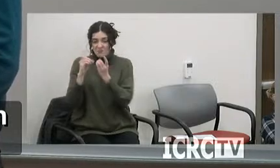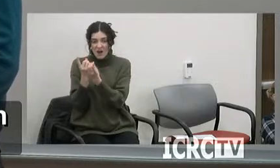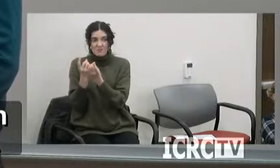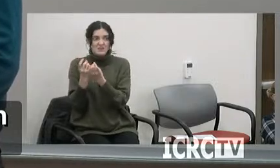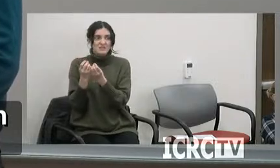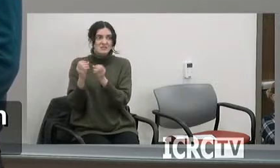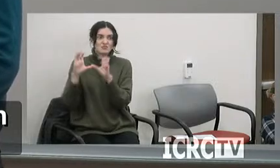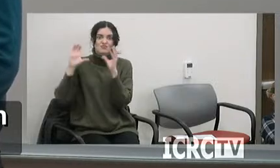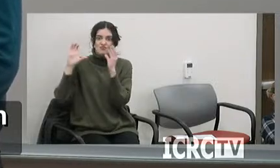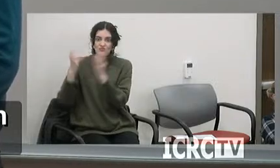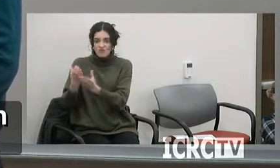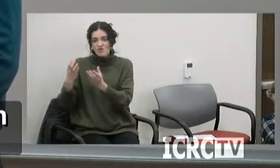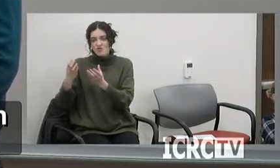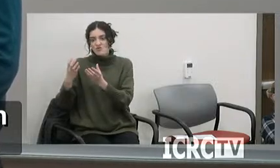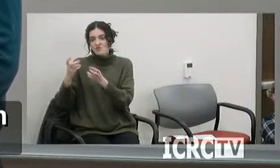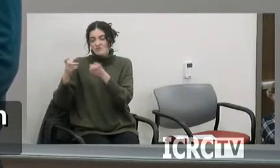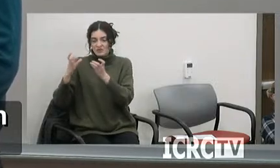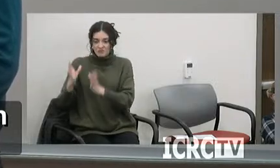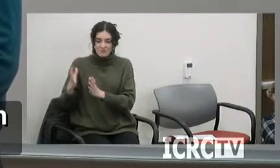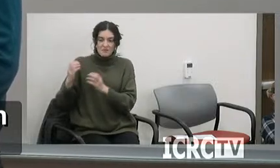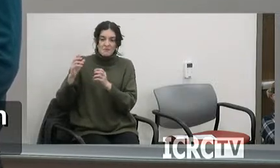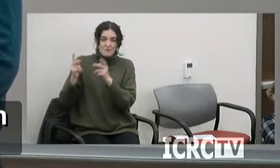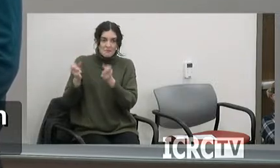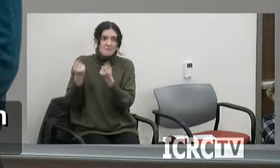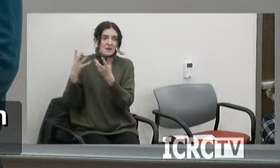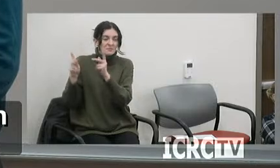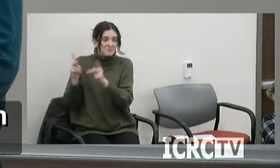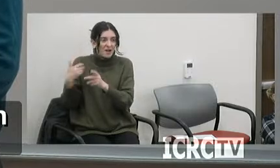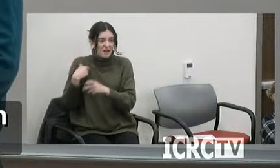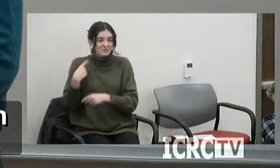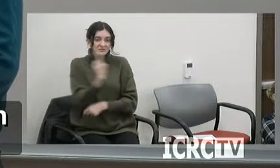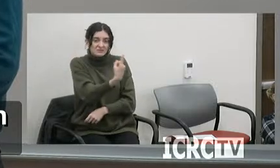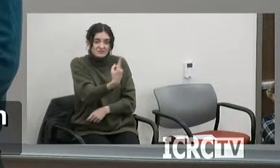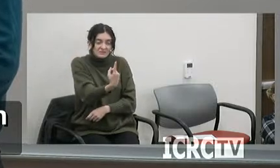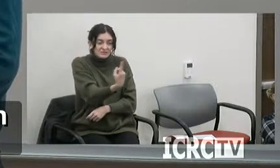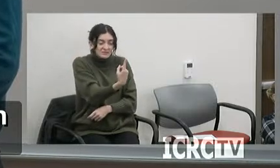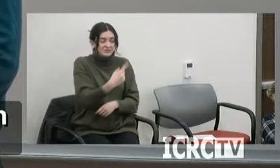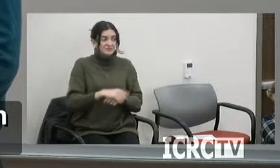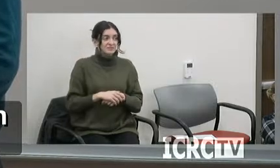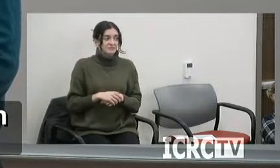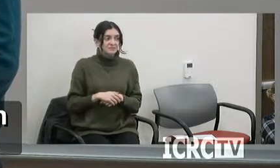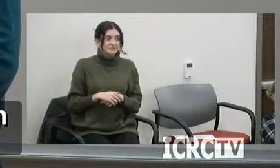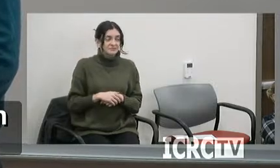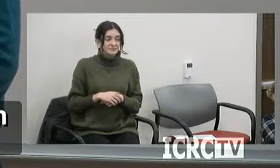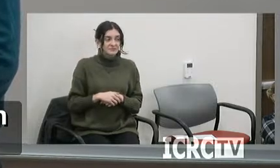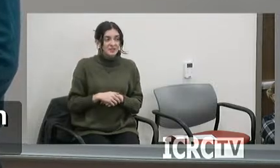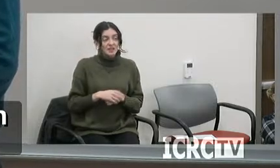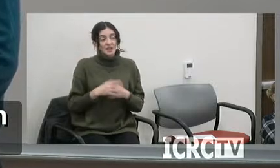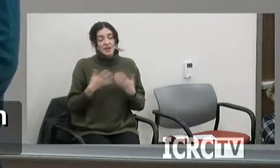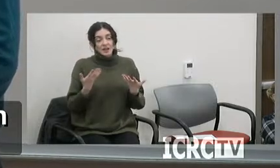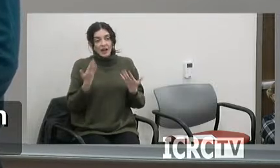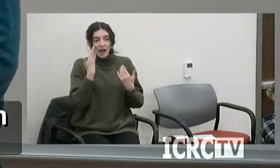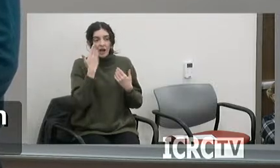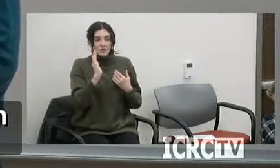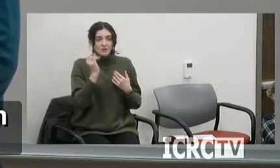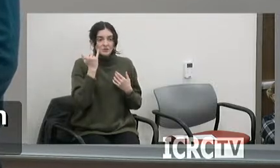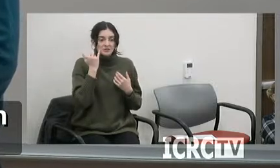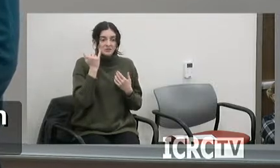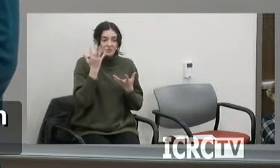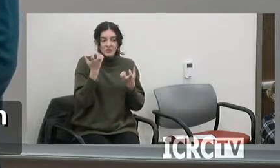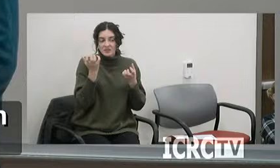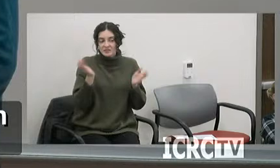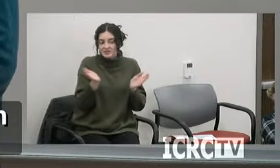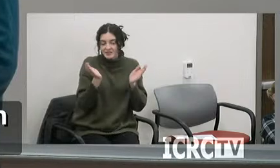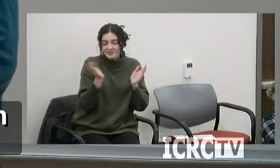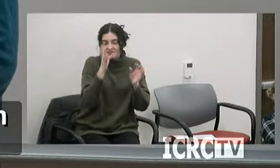I've heard it said that no one wants to impact students with their decision. Let me leave you with this question. How does taking away the